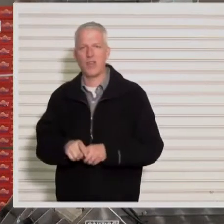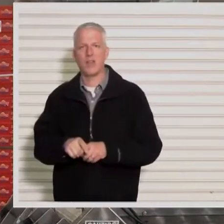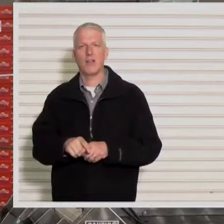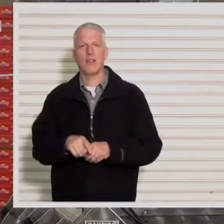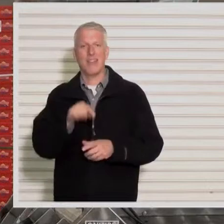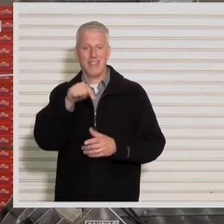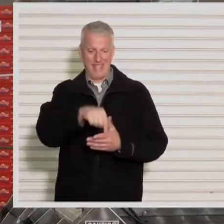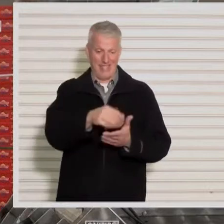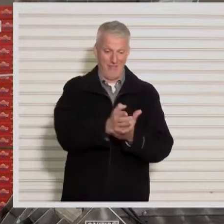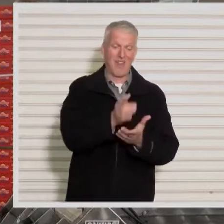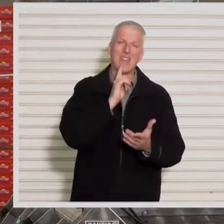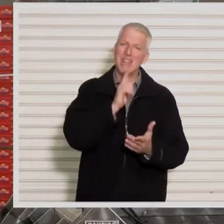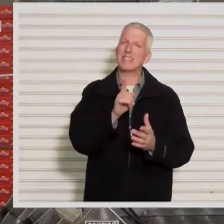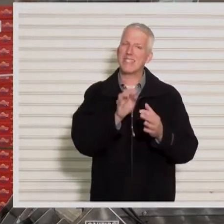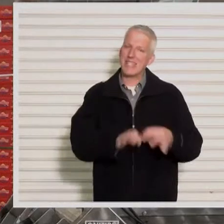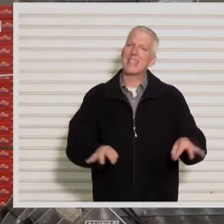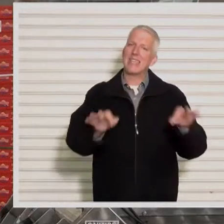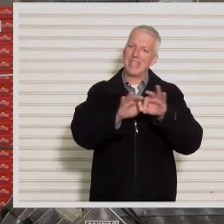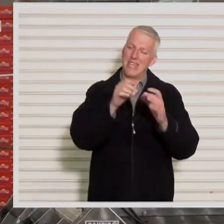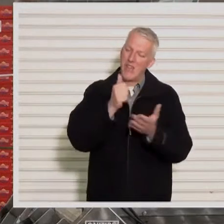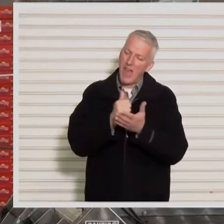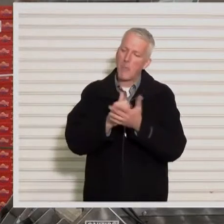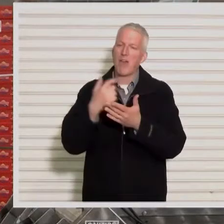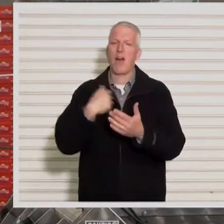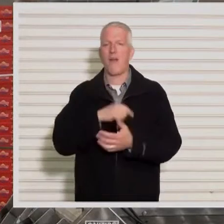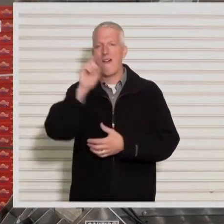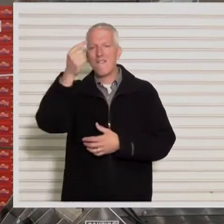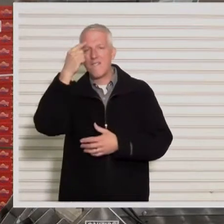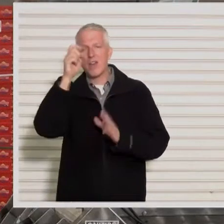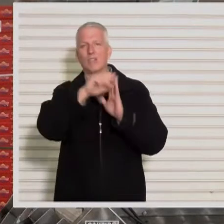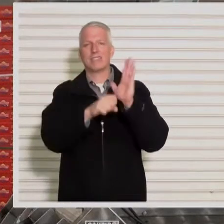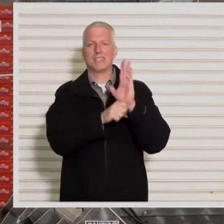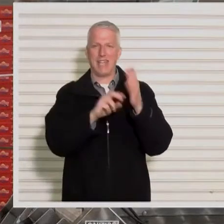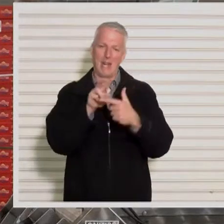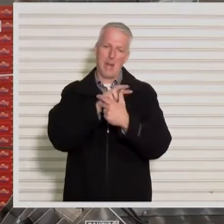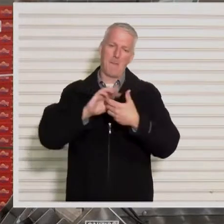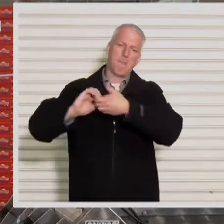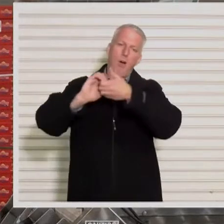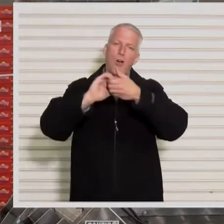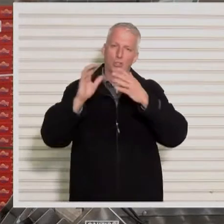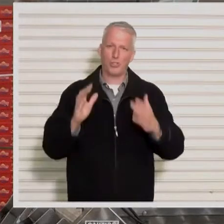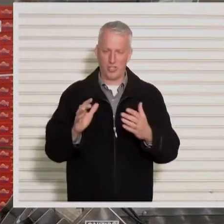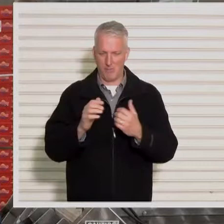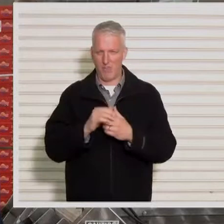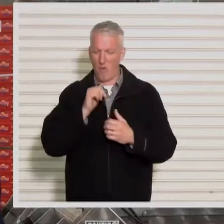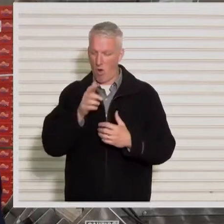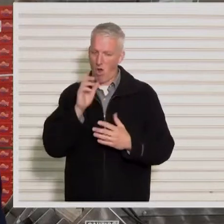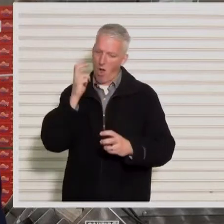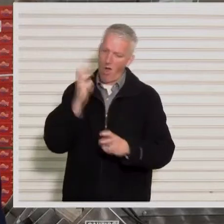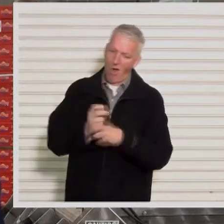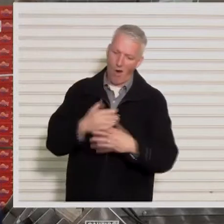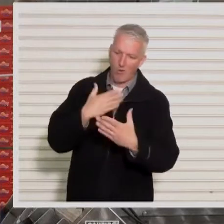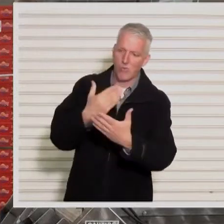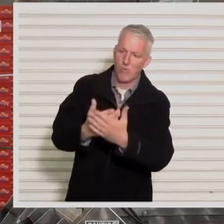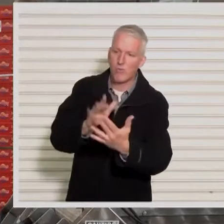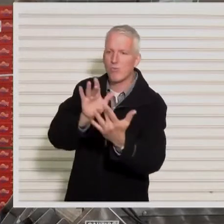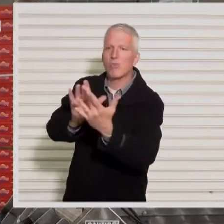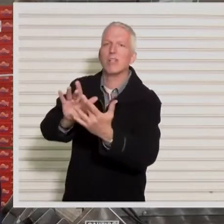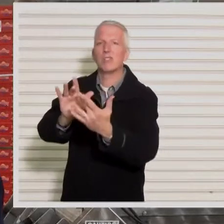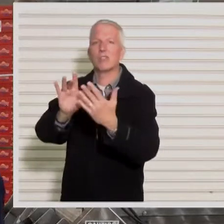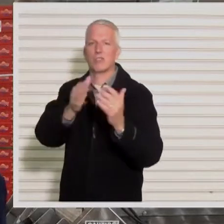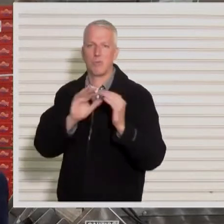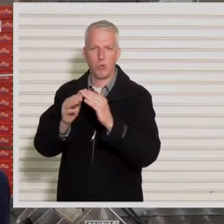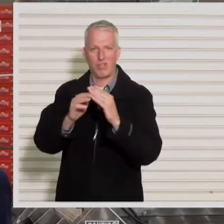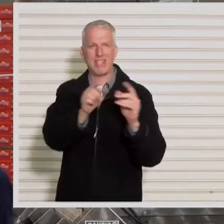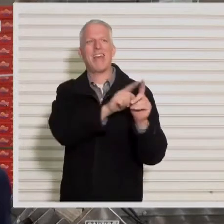funding is key to help our federal-state partnership to provide resources to our hard-to-reach communities, resources